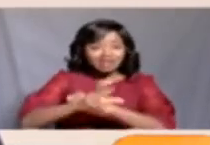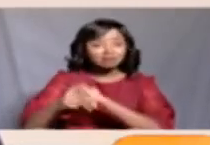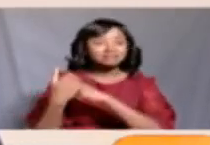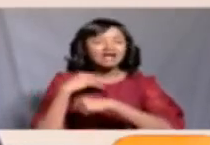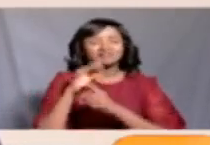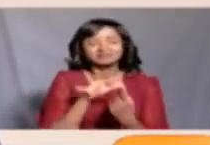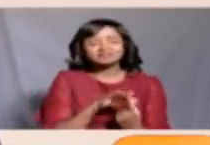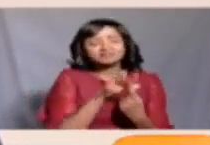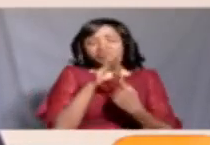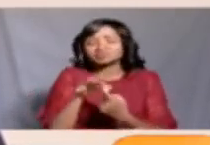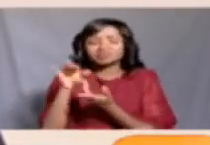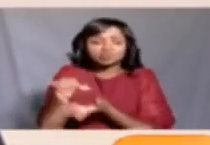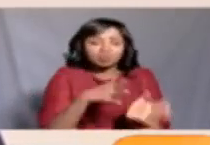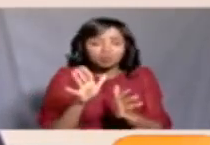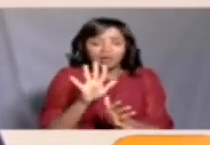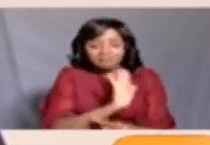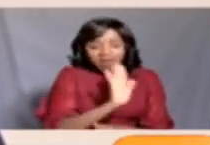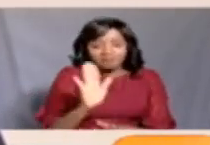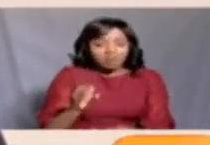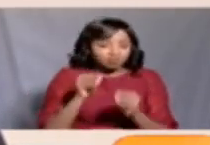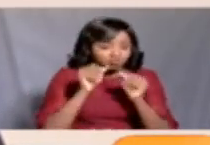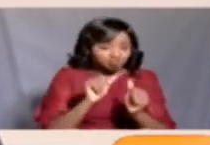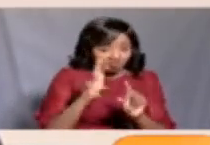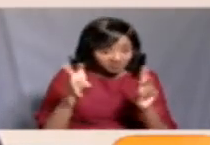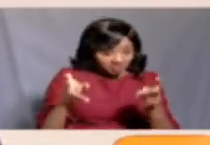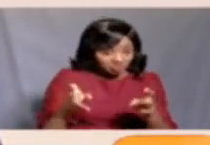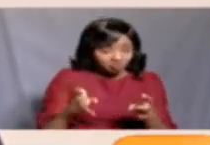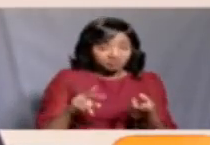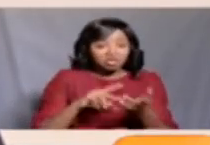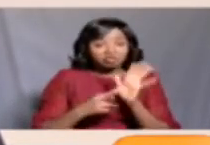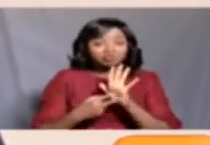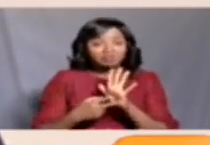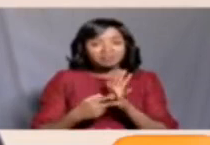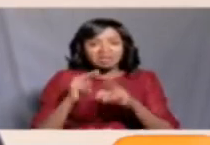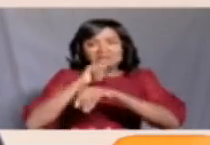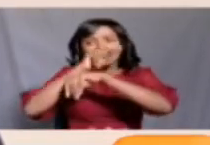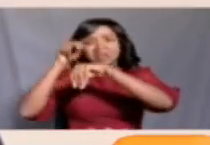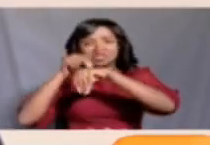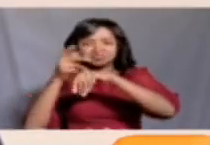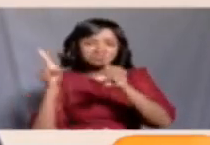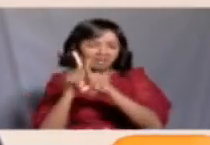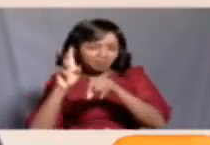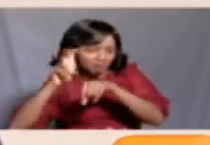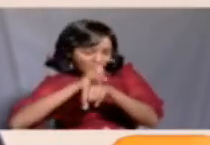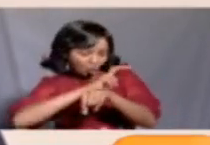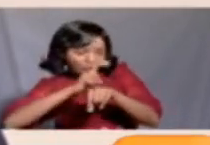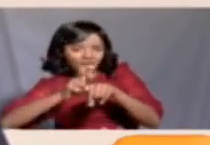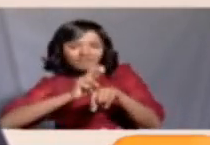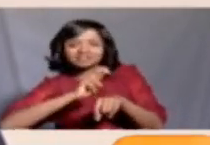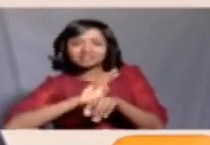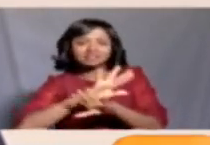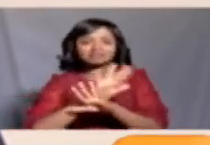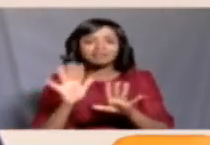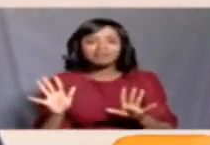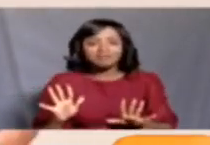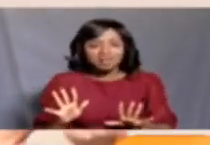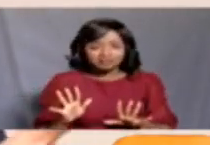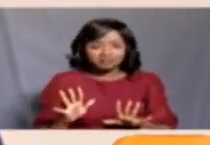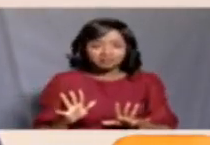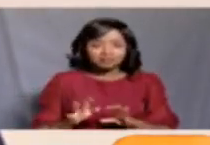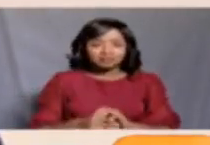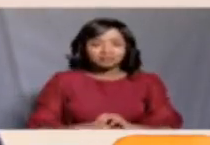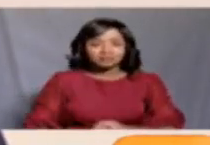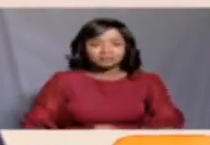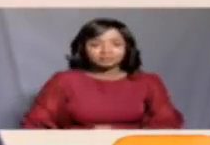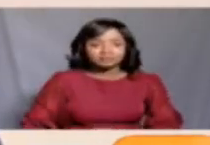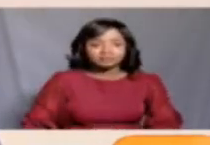way of addressing mental health issues. Nationally, of course, it's going to be oversight. The Ministry of Health will actually have a director of mental health, which they already actually